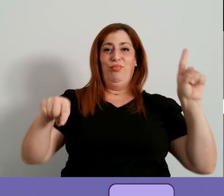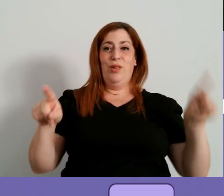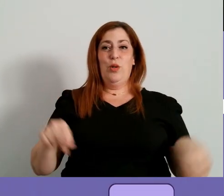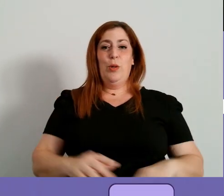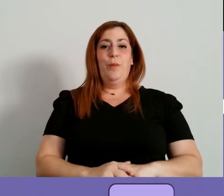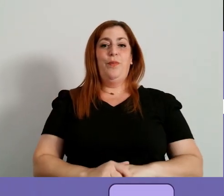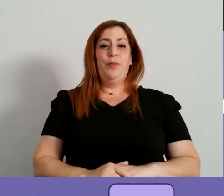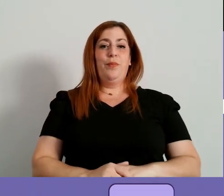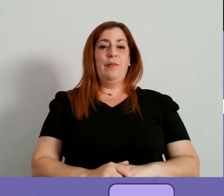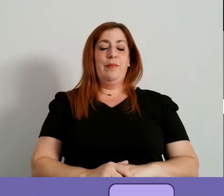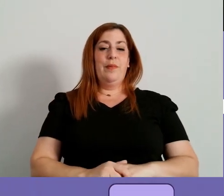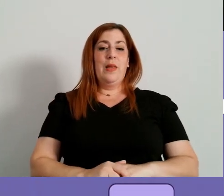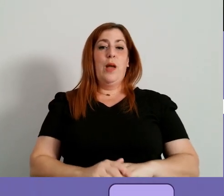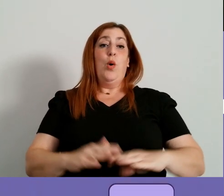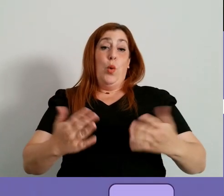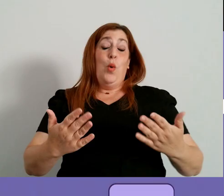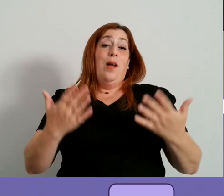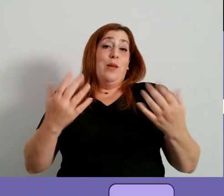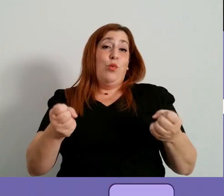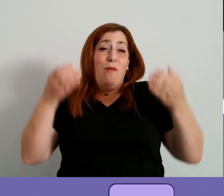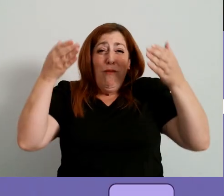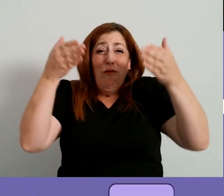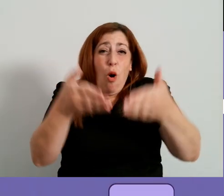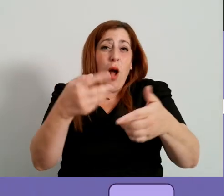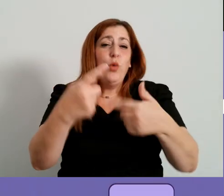And you need to learn about the